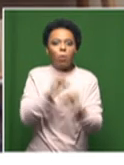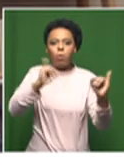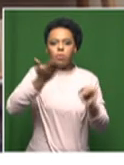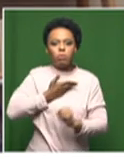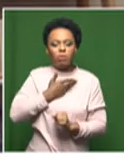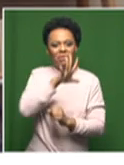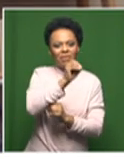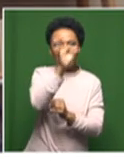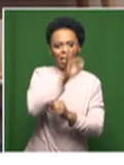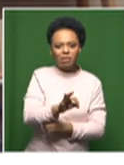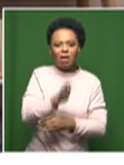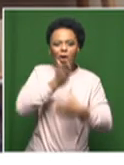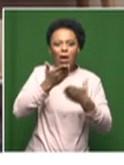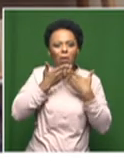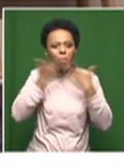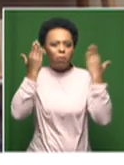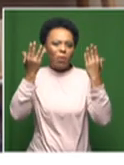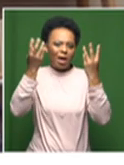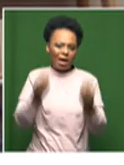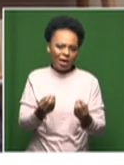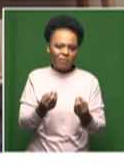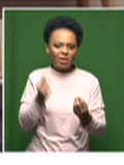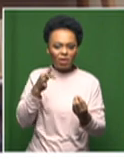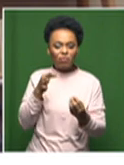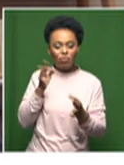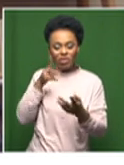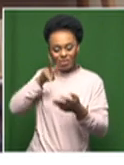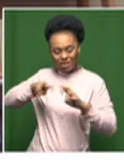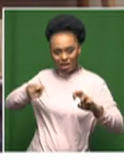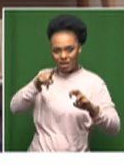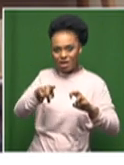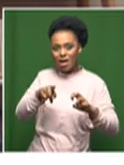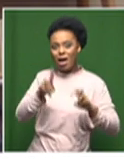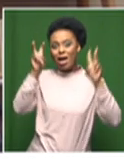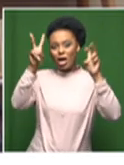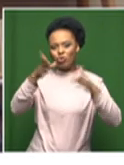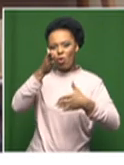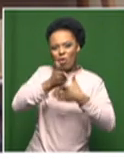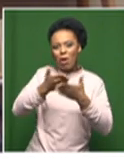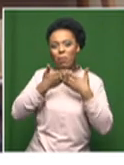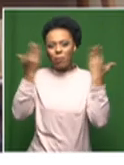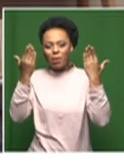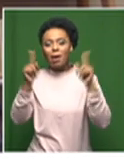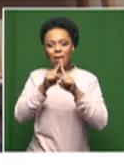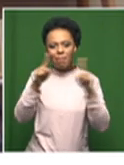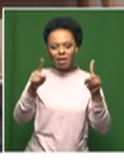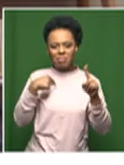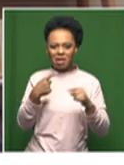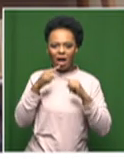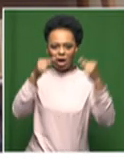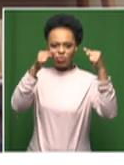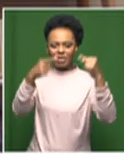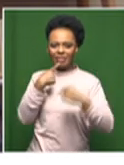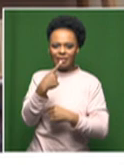50% unemployment if you look at the expanded definition of unemployment. But the argument that I make is that a lot of people try